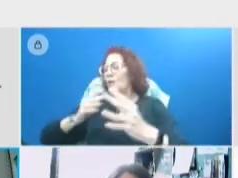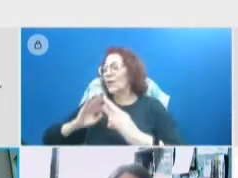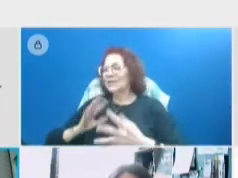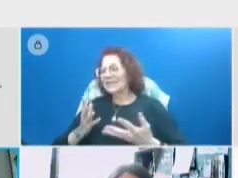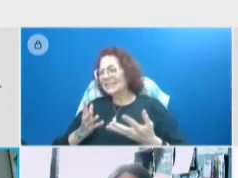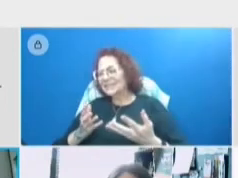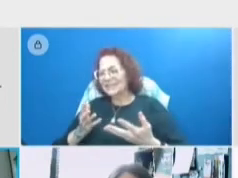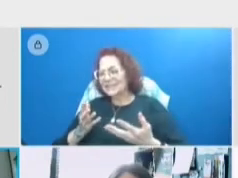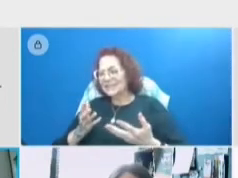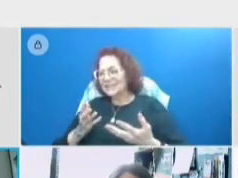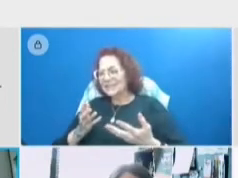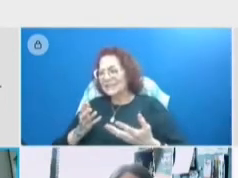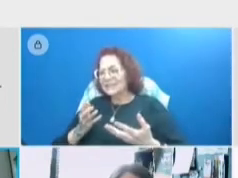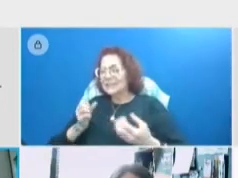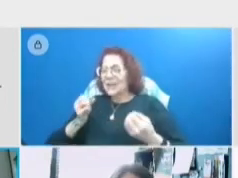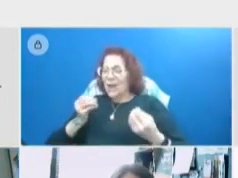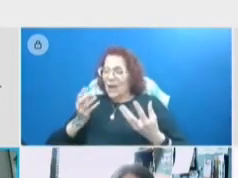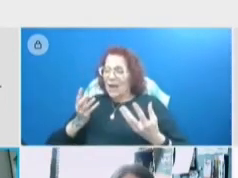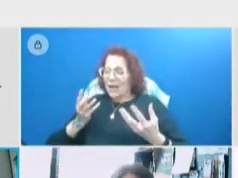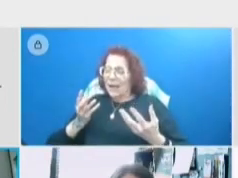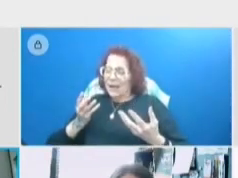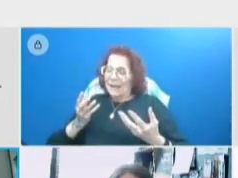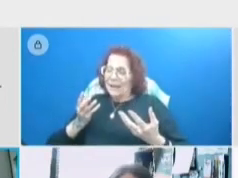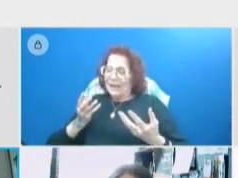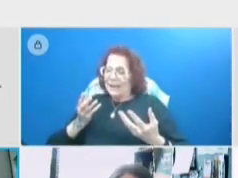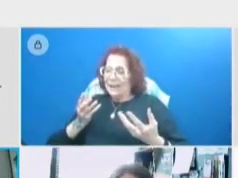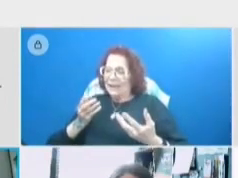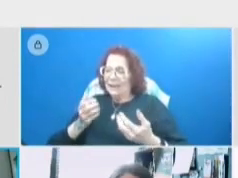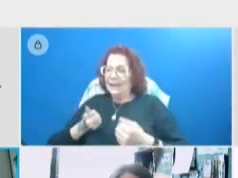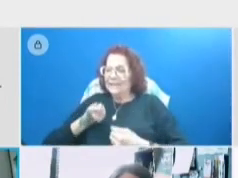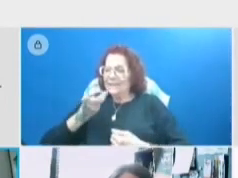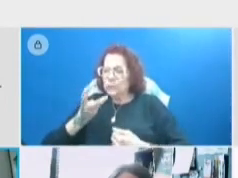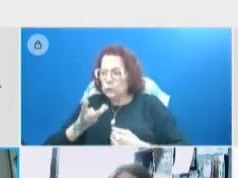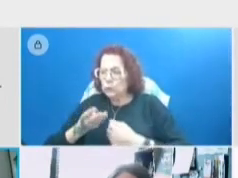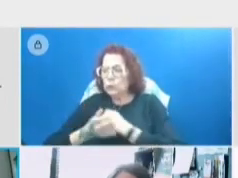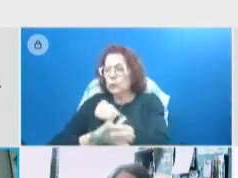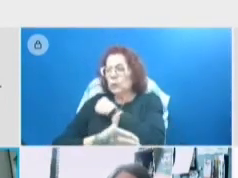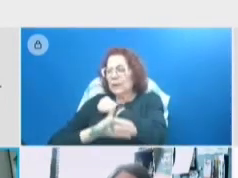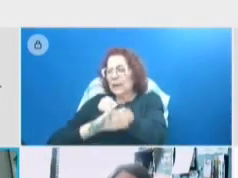Except for in a few counties that are actually designated in the statute to have 4-year terms.